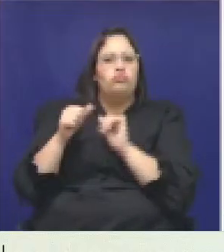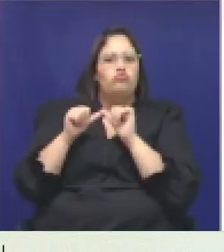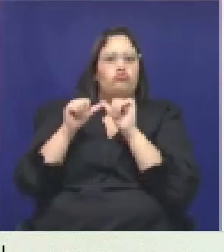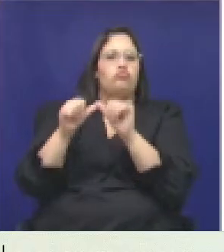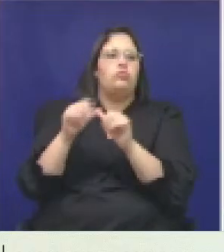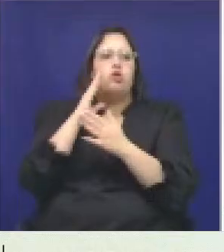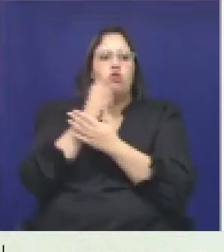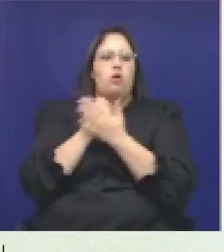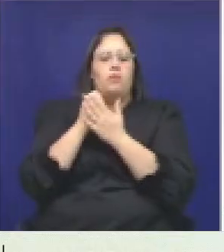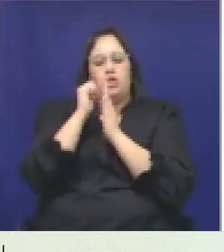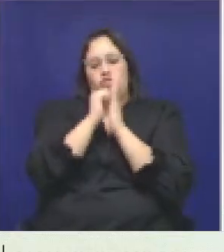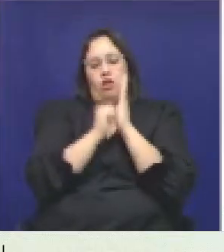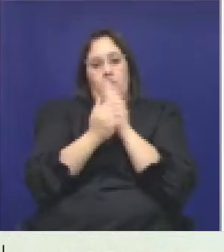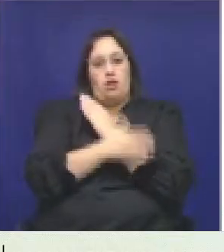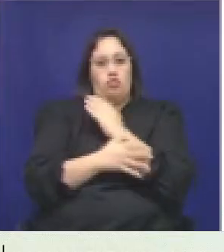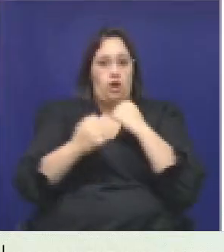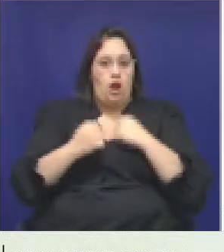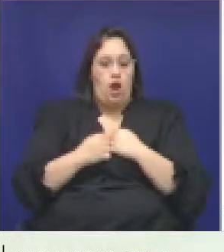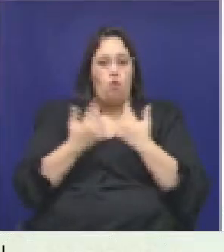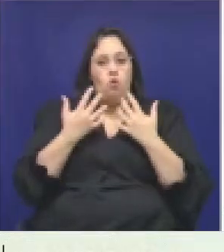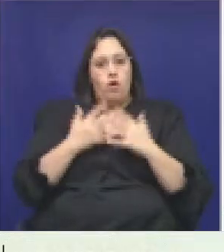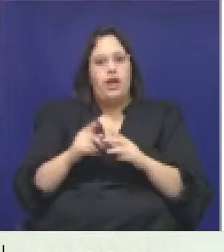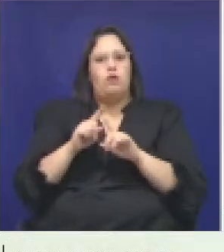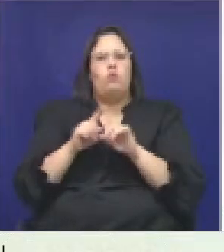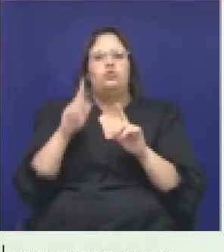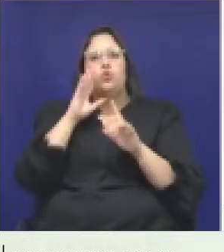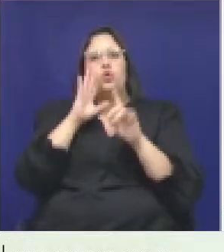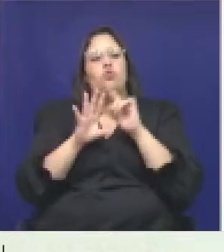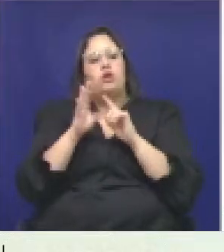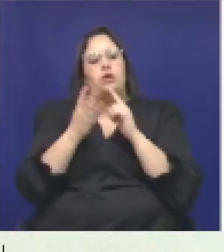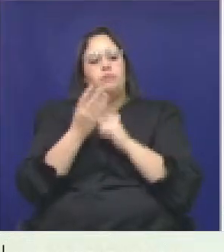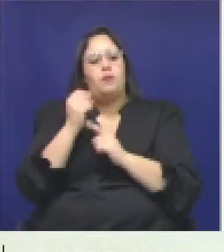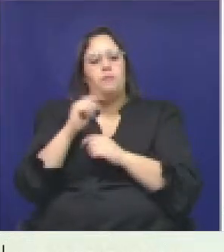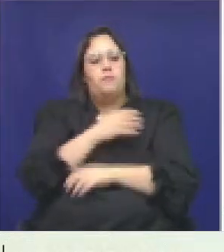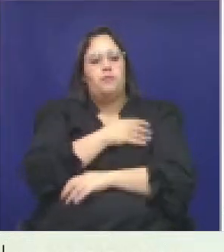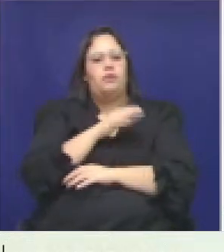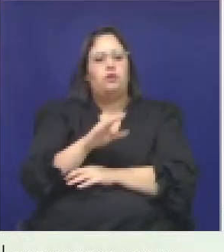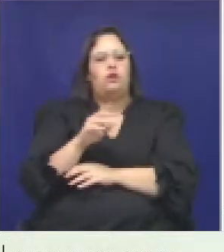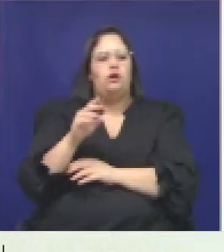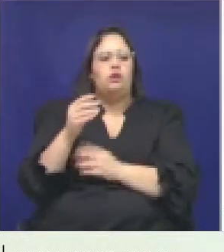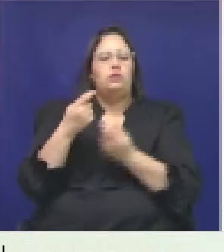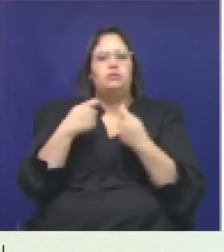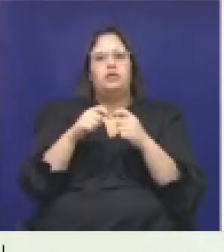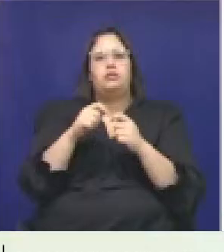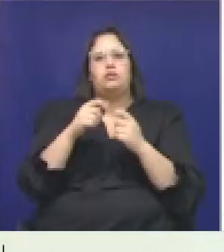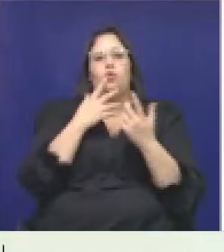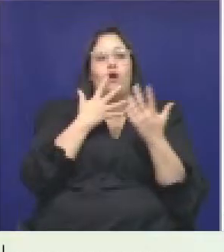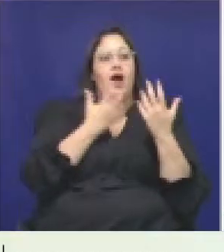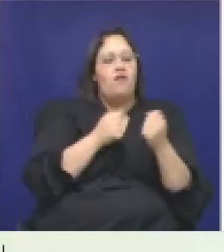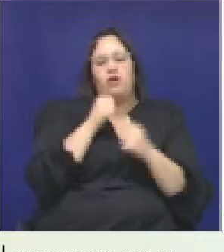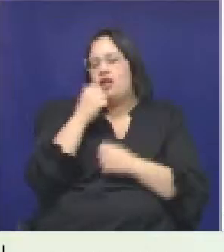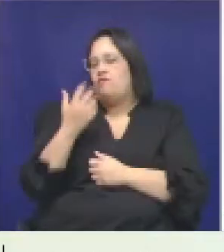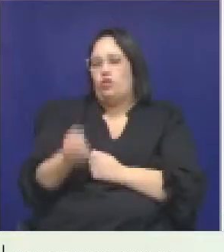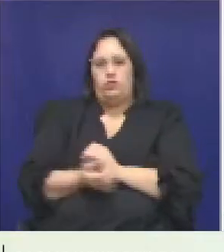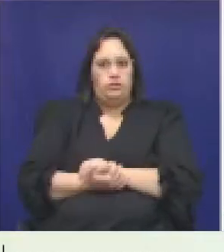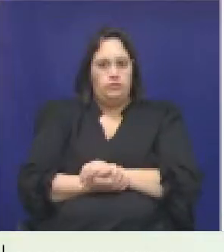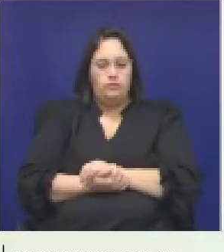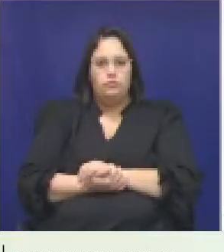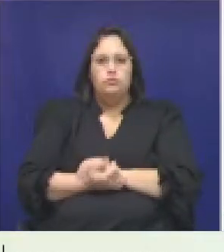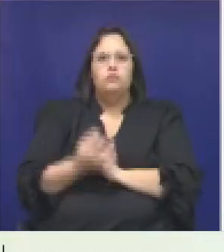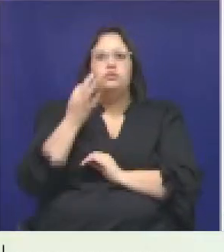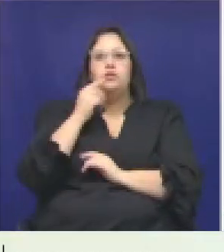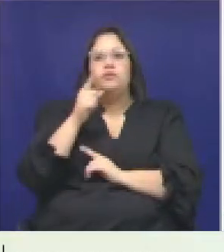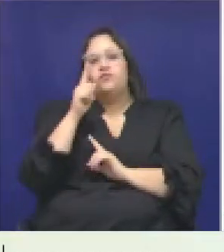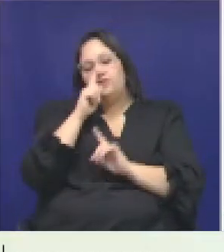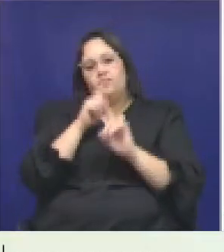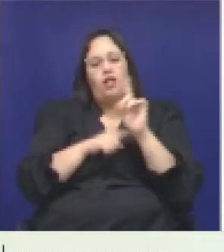of the country. The already extraordinarily rich are empowered at the expense of the have-nots. The government has failed